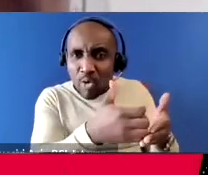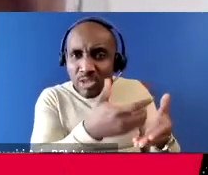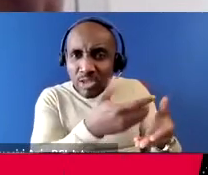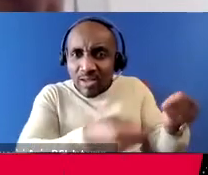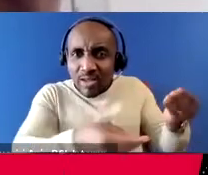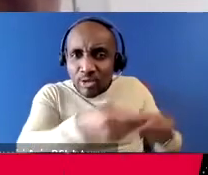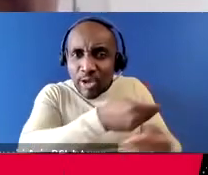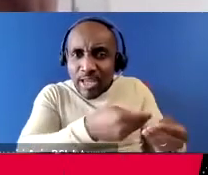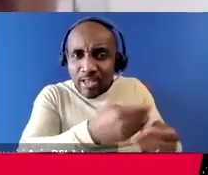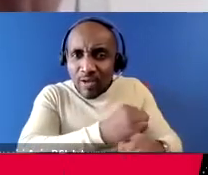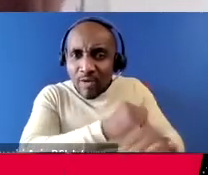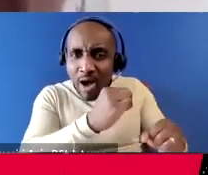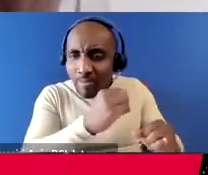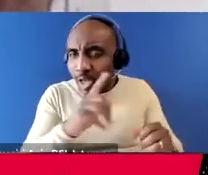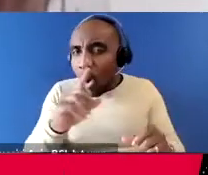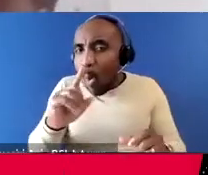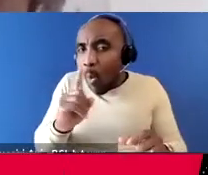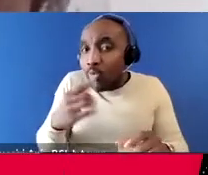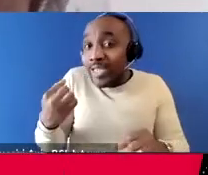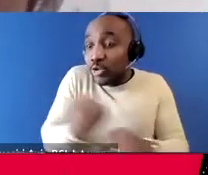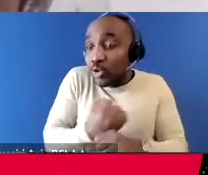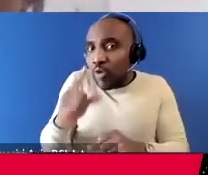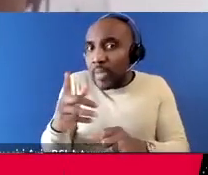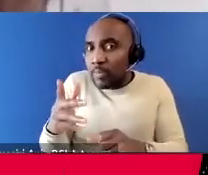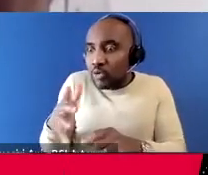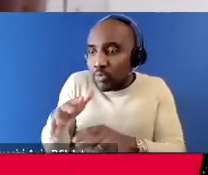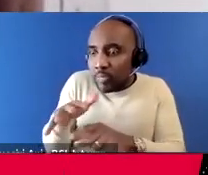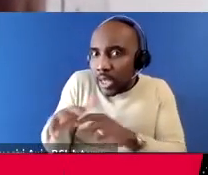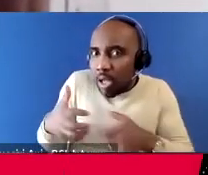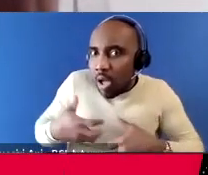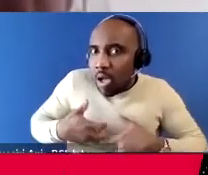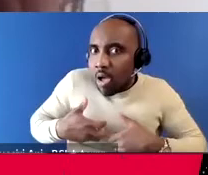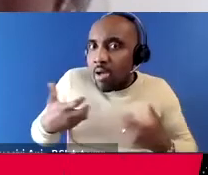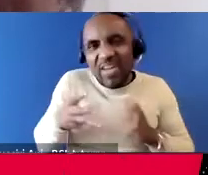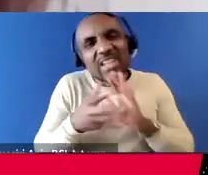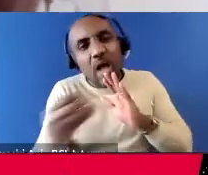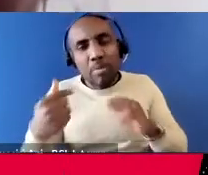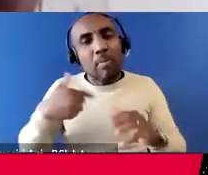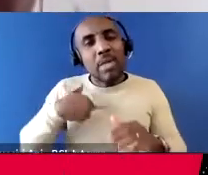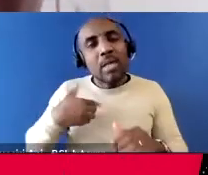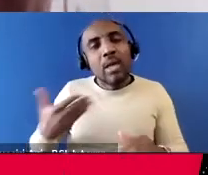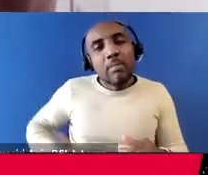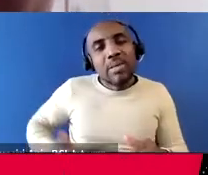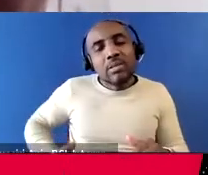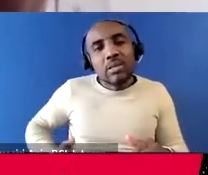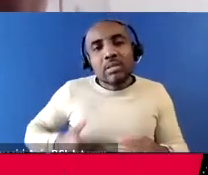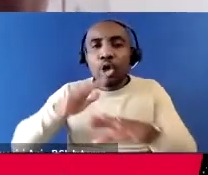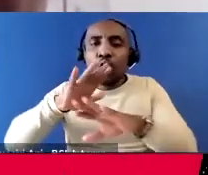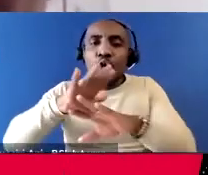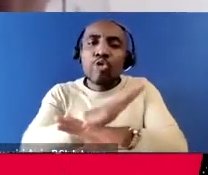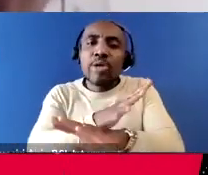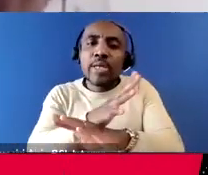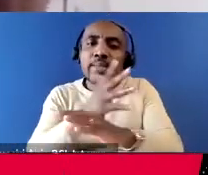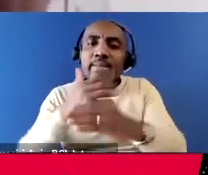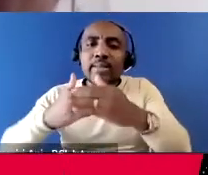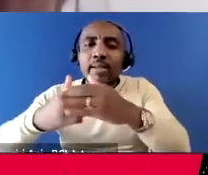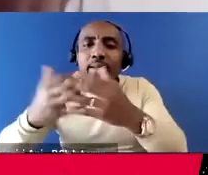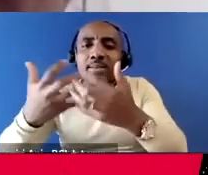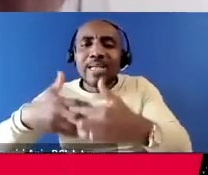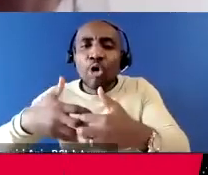be quite annoyed about the levels of state support that go to the arms industry. And I would wonder why it was that the state was